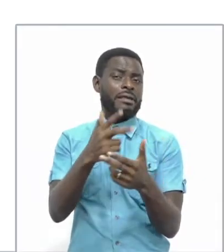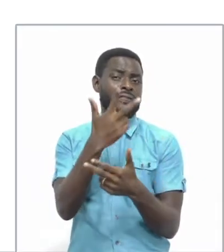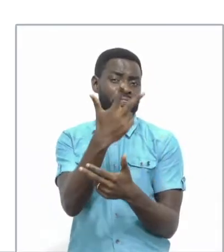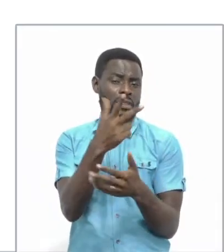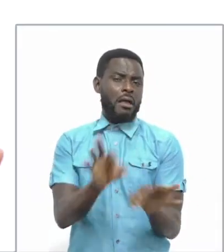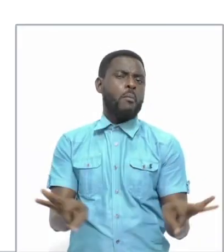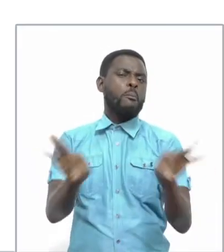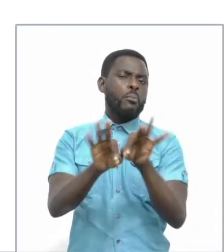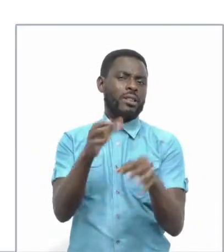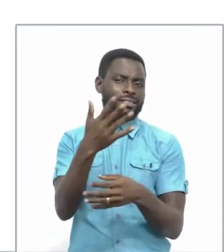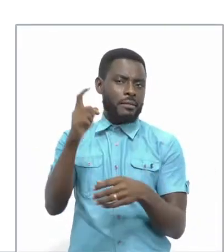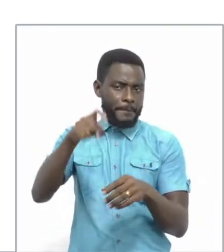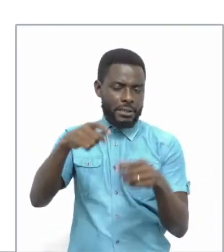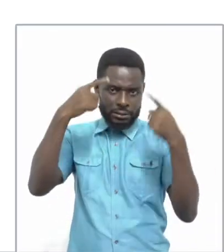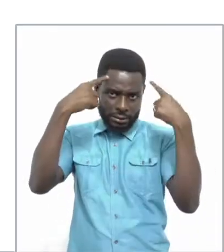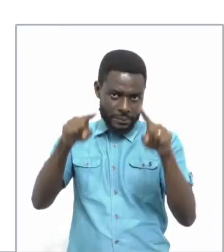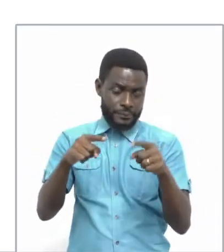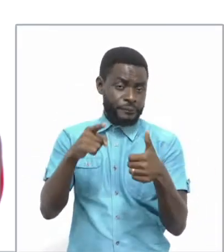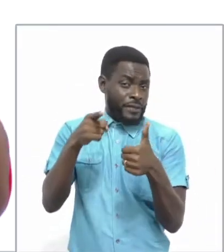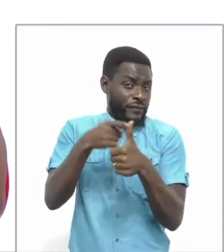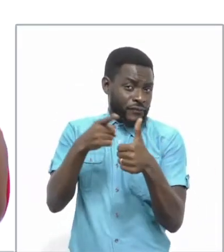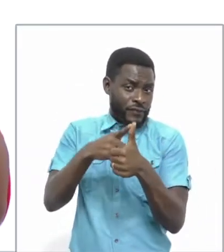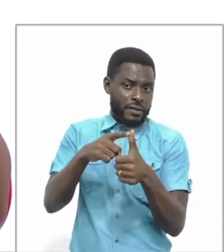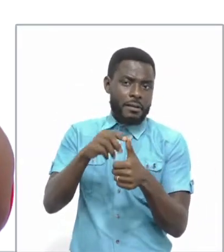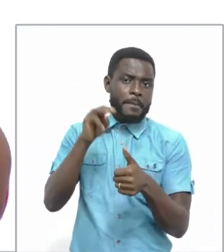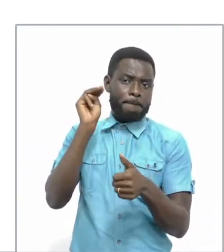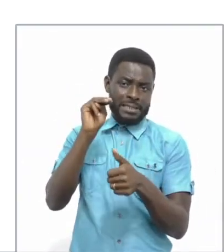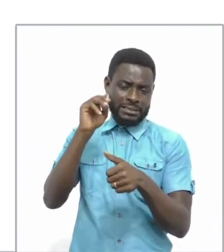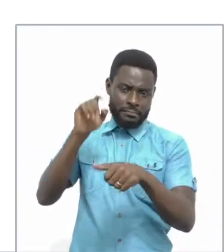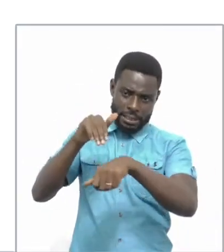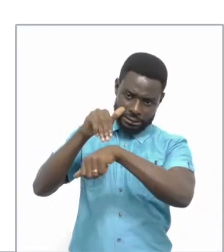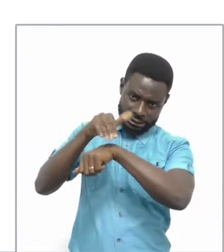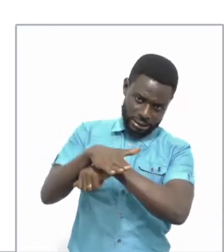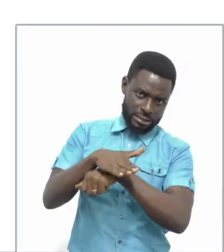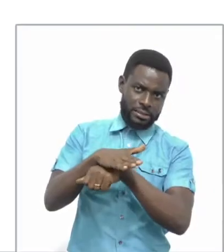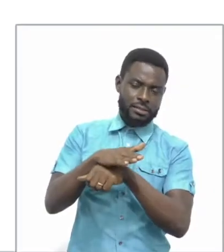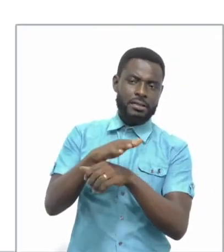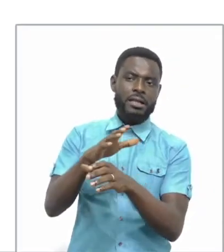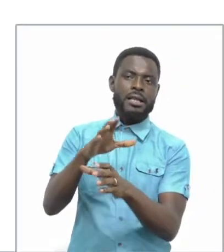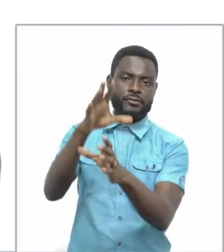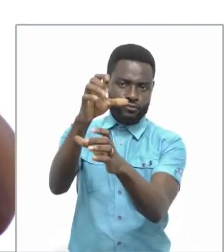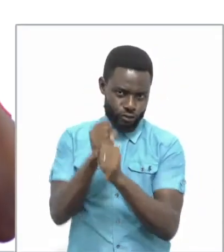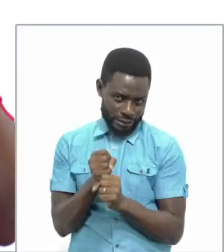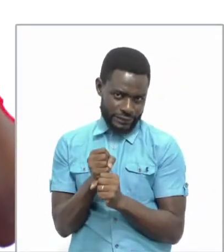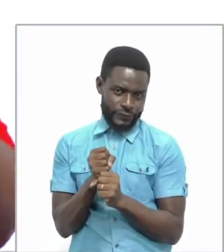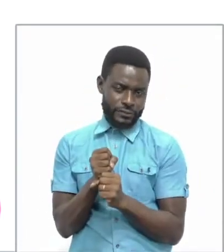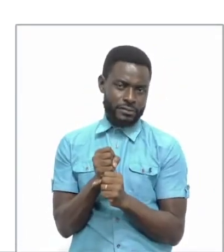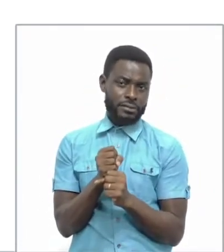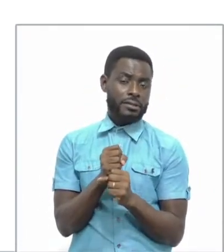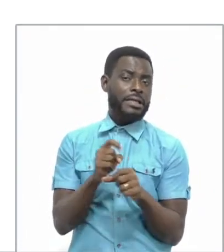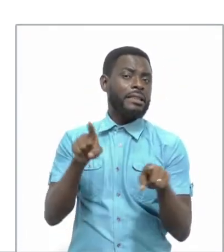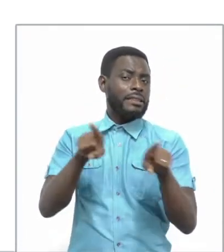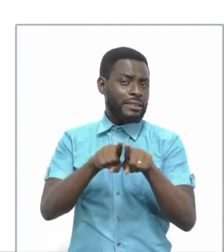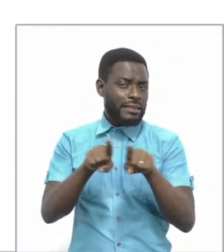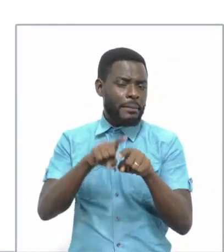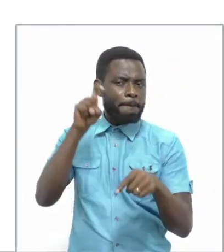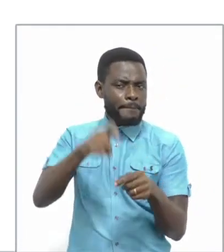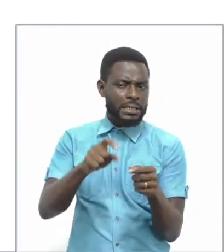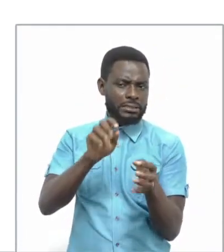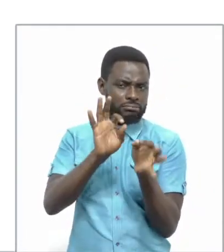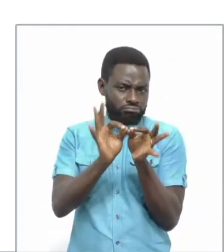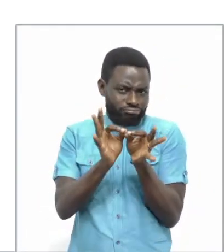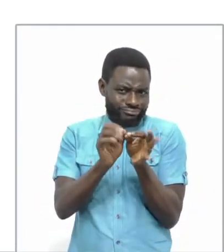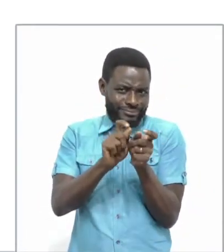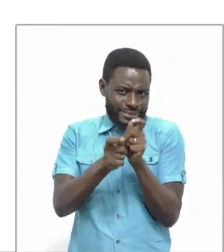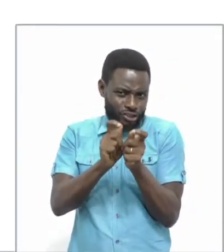things have to happen. Message has to be sent and received. There should be two, interpretation,